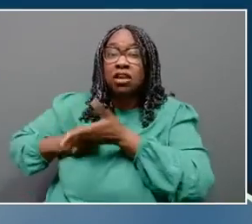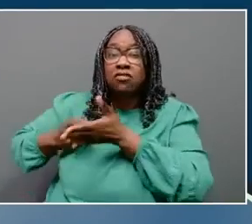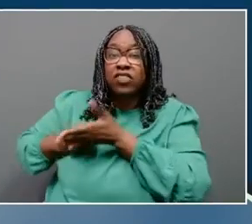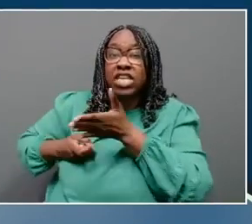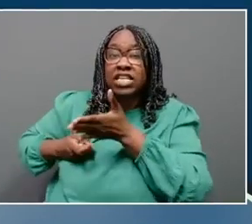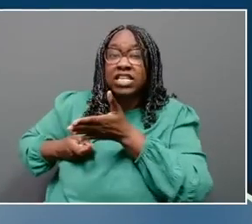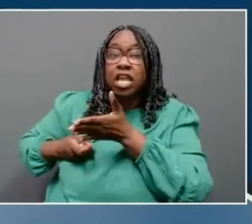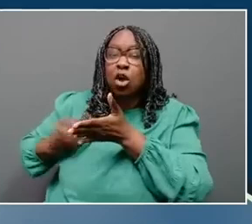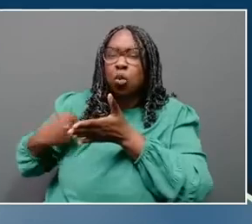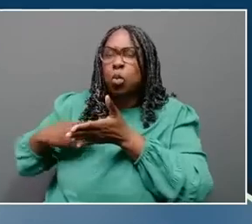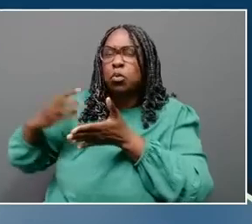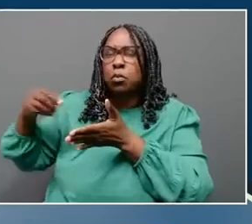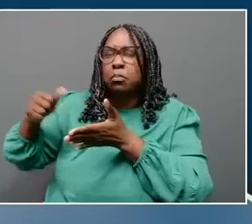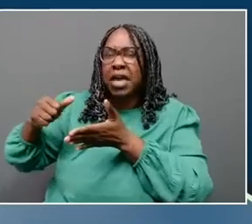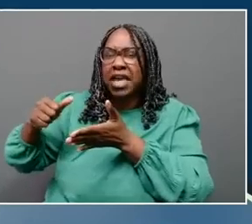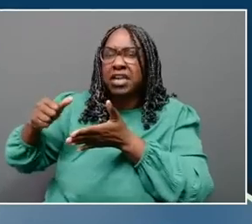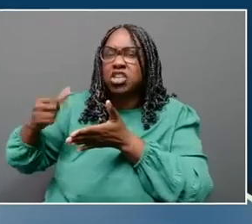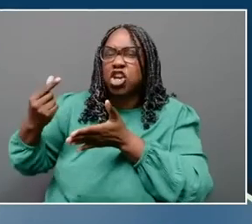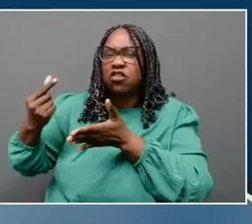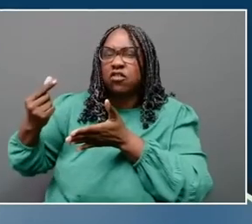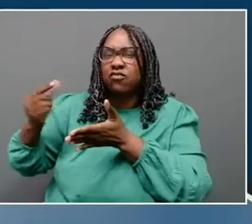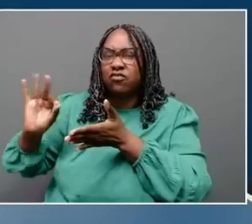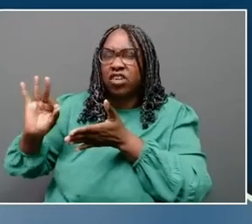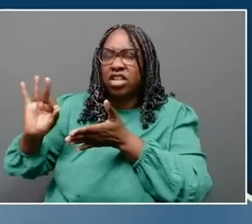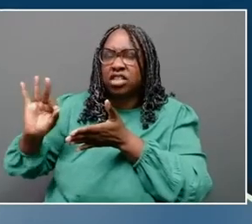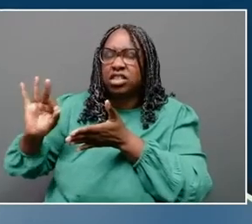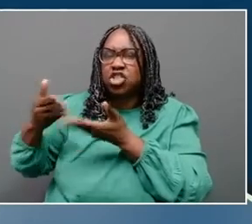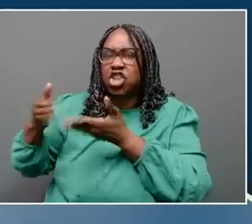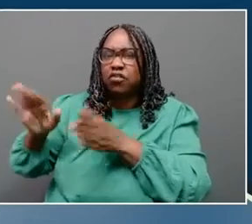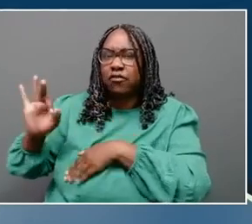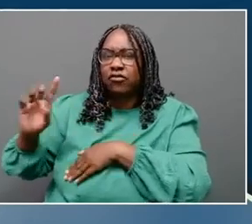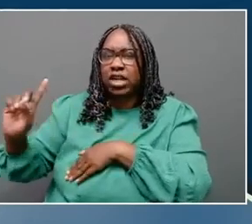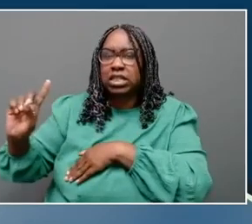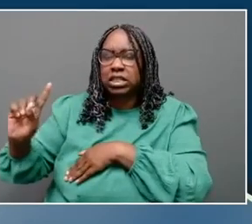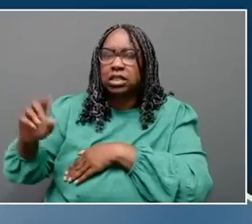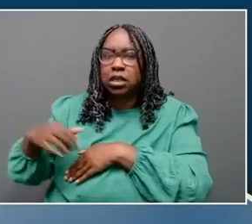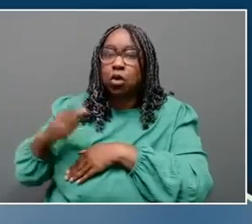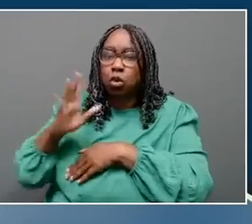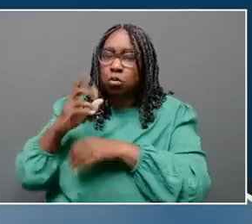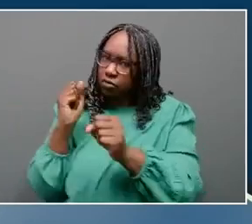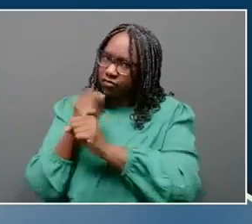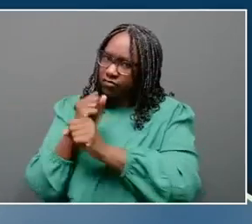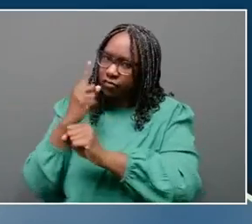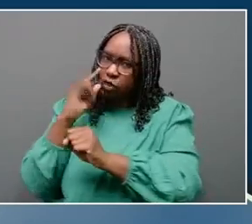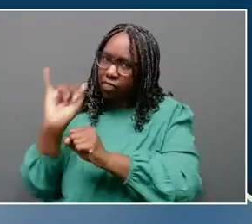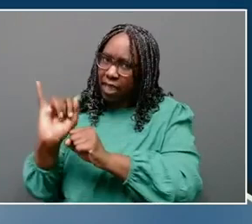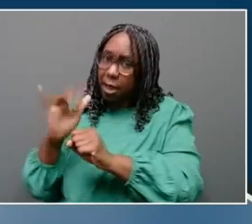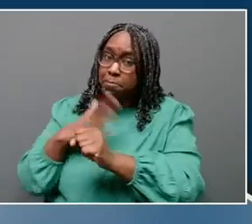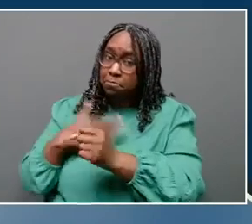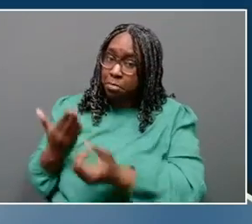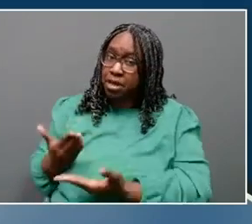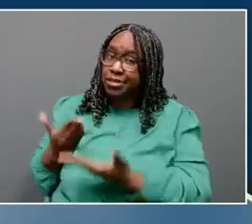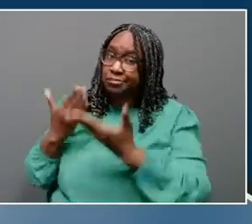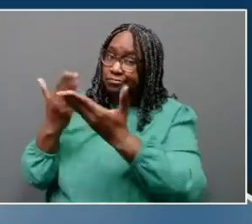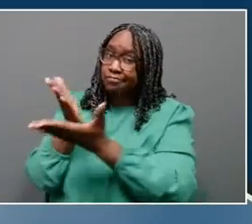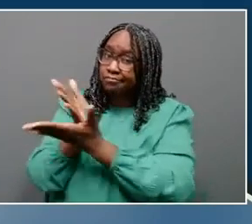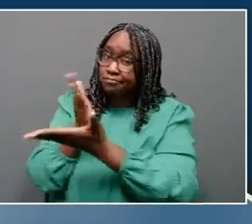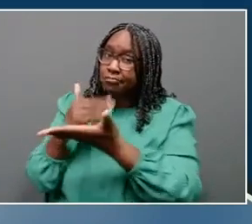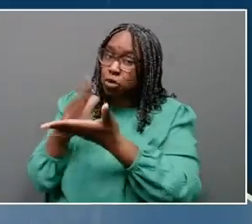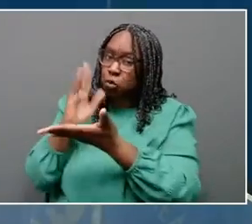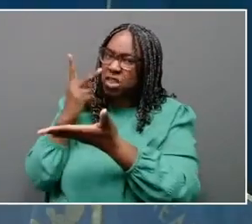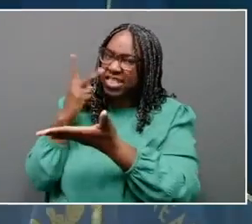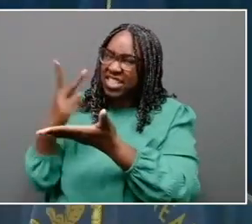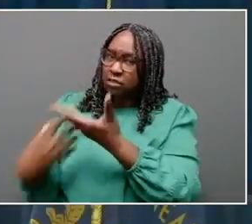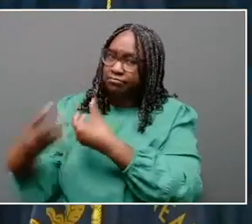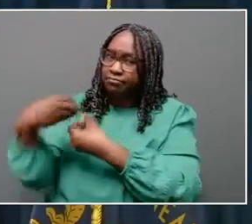not adopt that, but we're still committed to fighting for it. You can expect that you'll see that in my next recommended budget. And just to close out, what